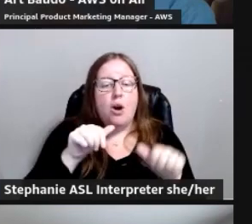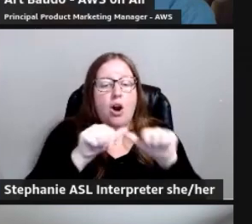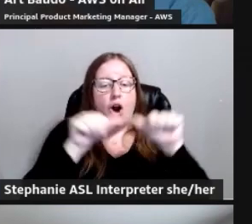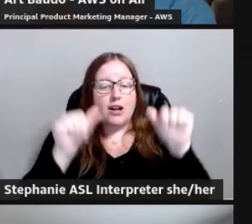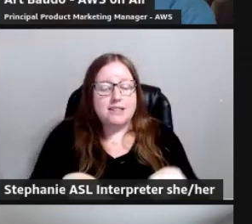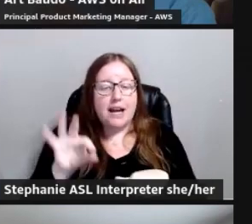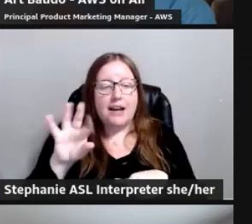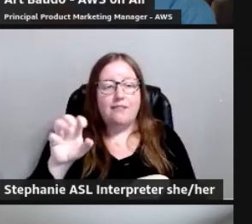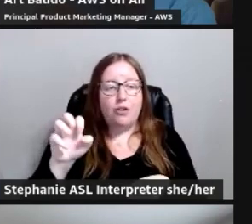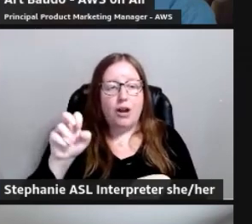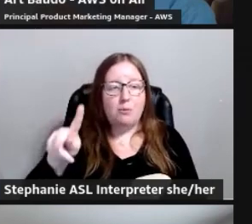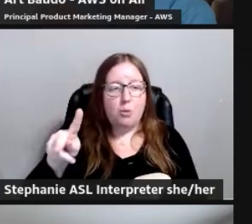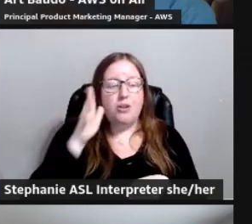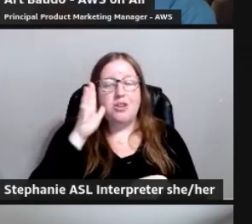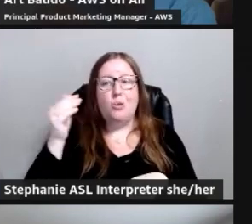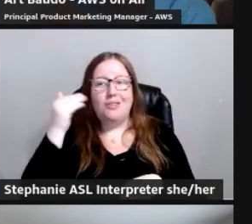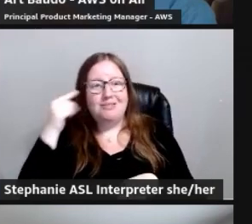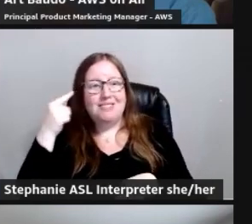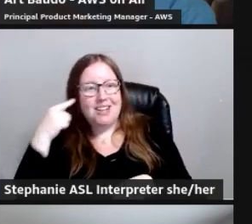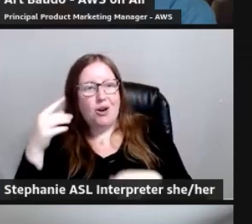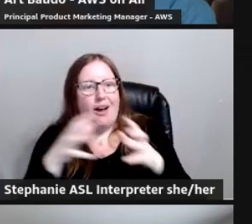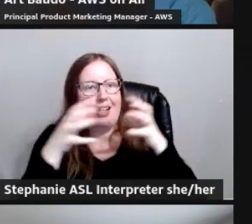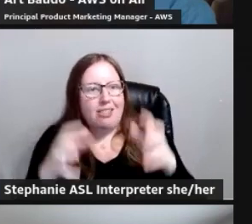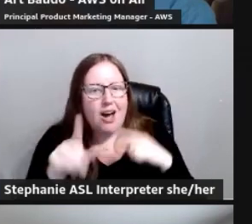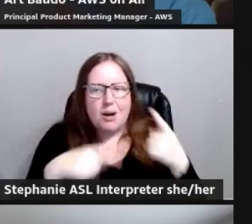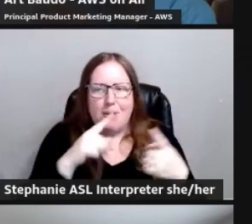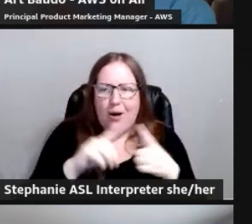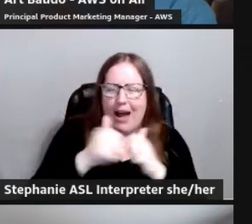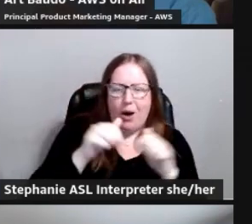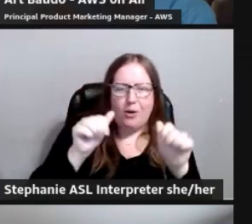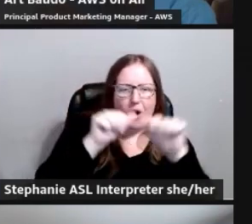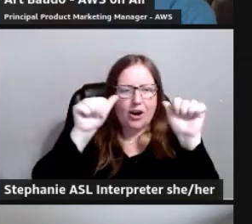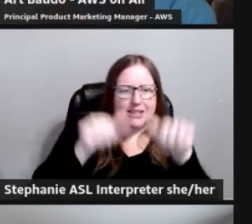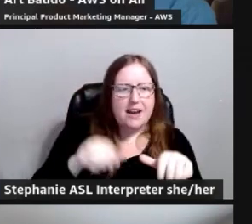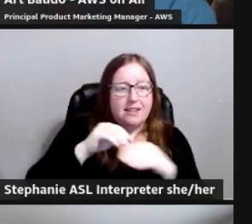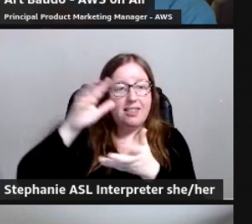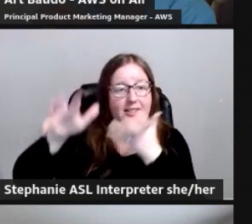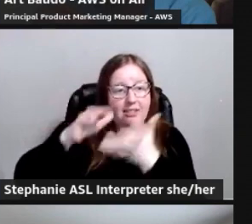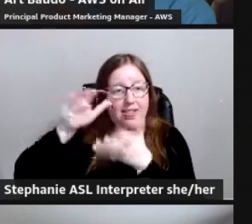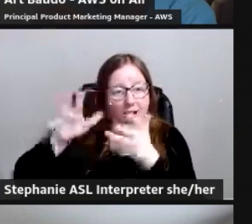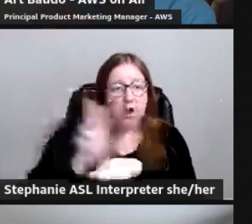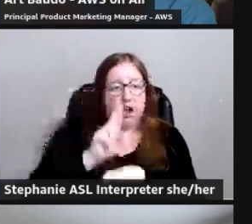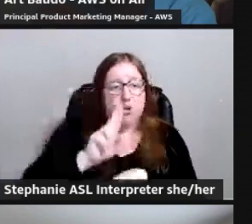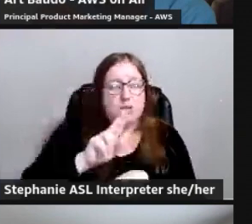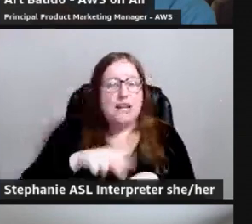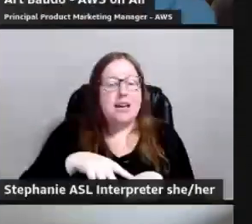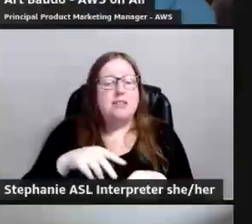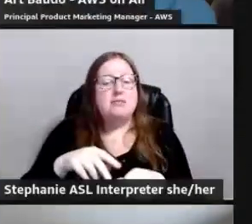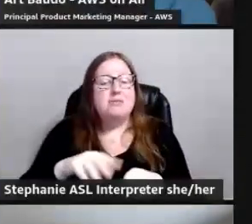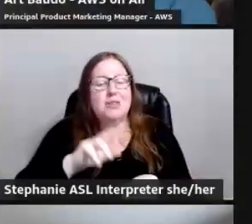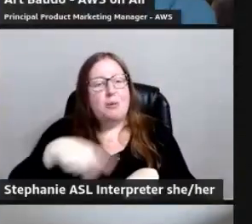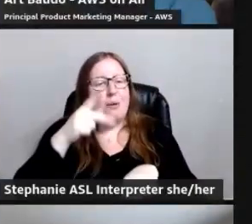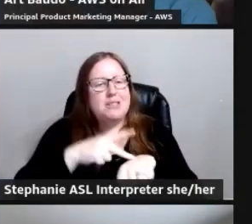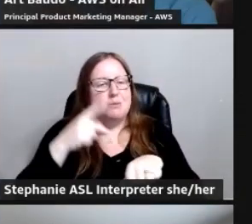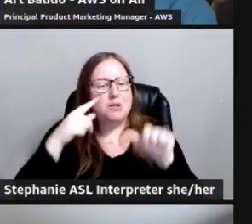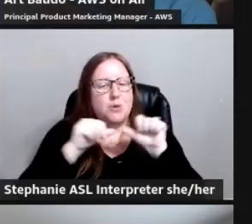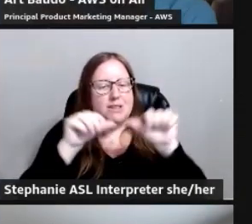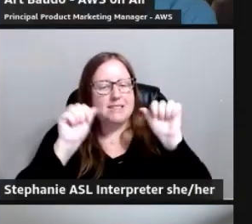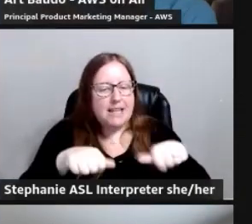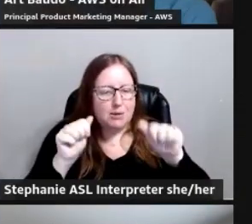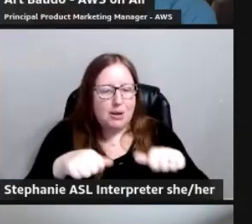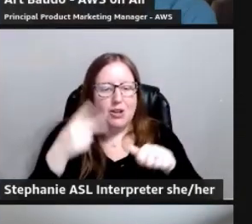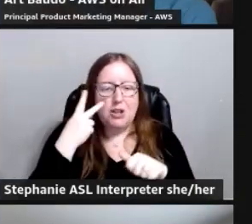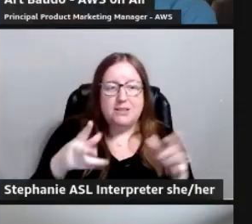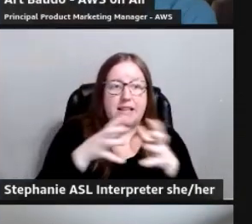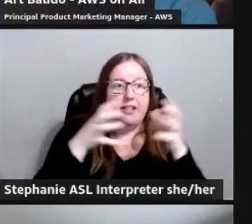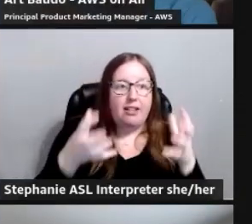and you're going to hear a lot of that about the how to architect in the cloud using principles of sustainability well-architected. You're going to see a lot of that